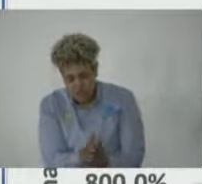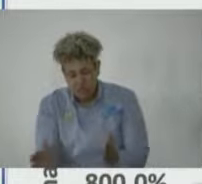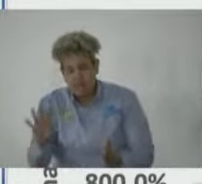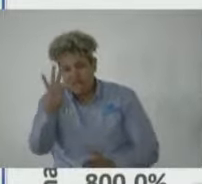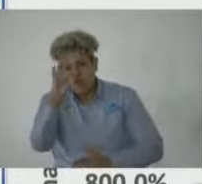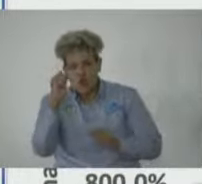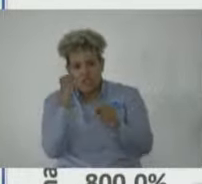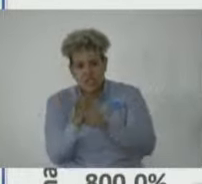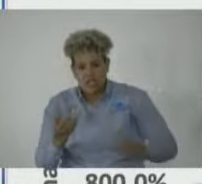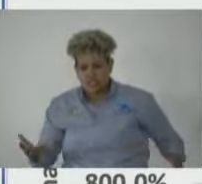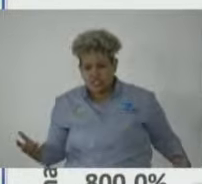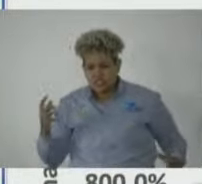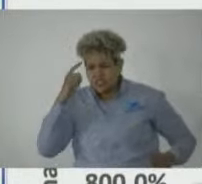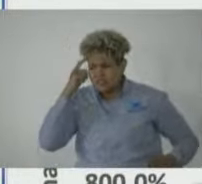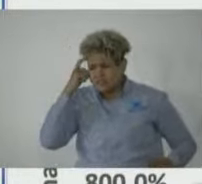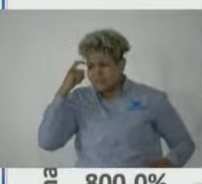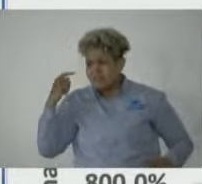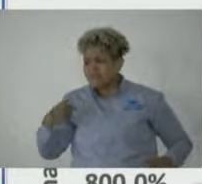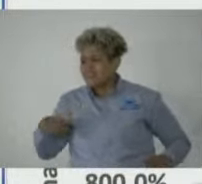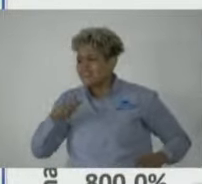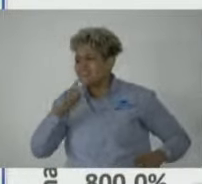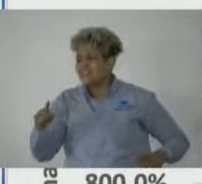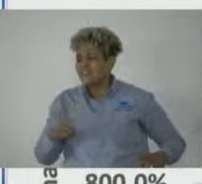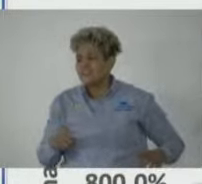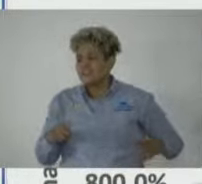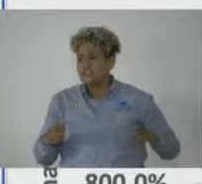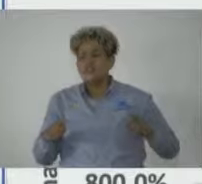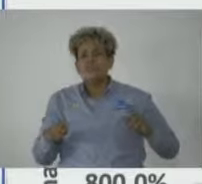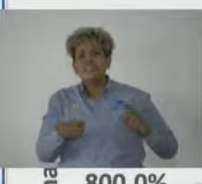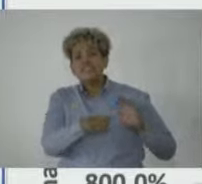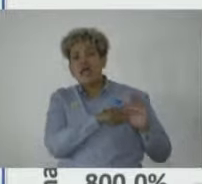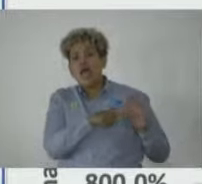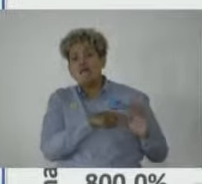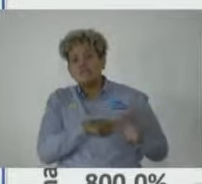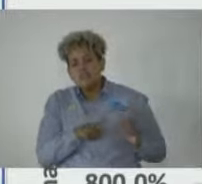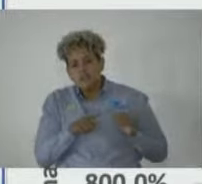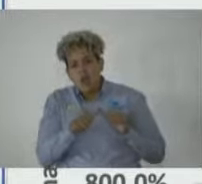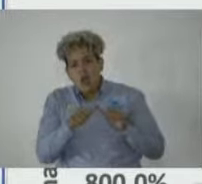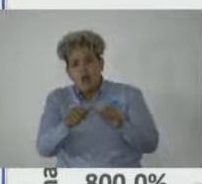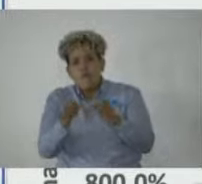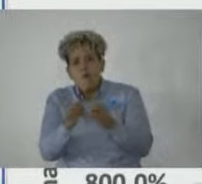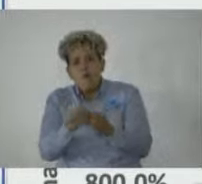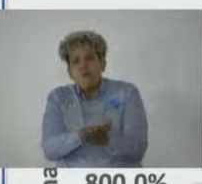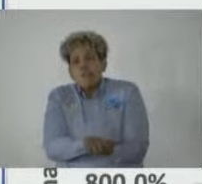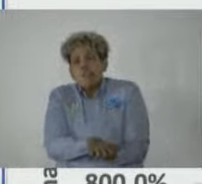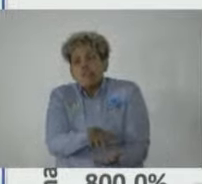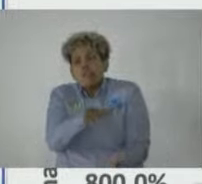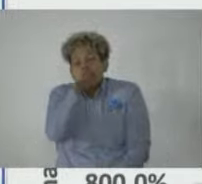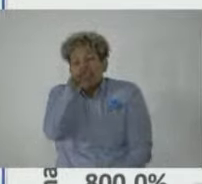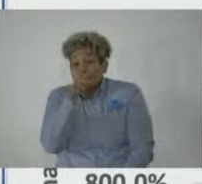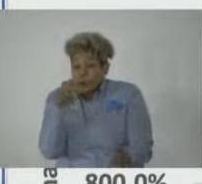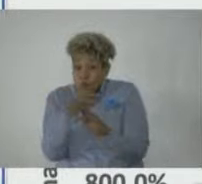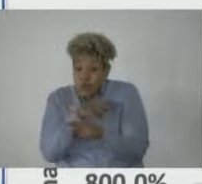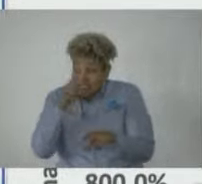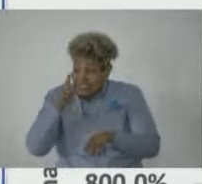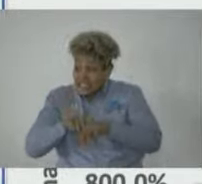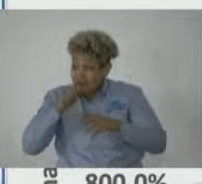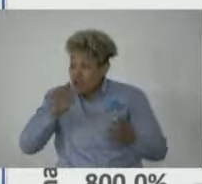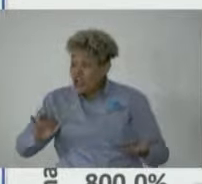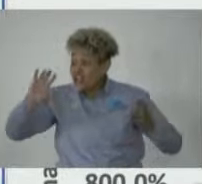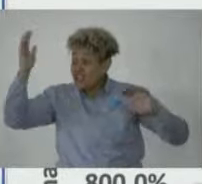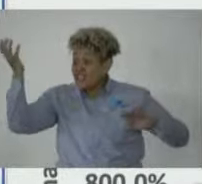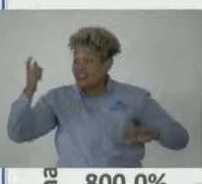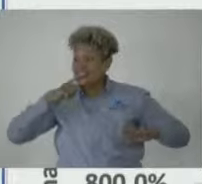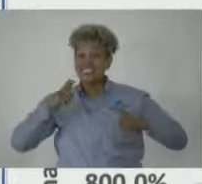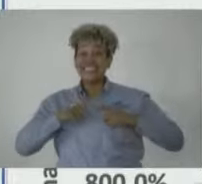4 years. Yeah? So the deficits continued under them. They continue. And during the worst part of the crisis, the deficit got